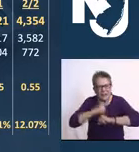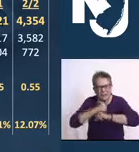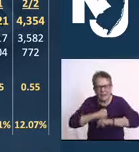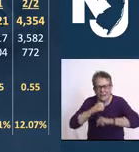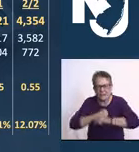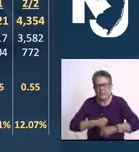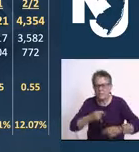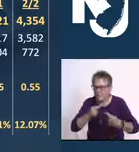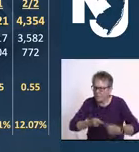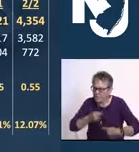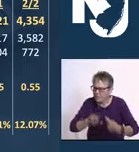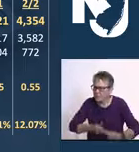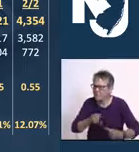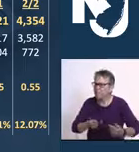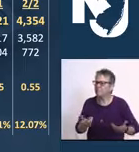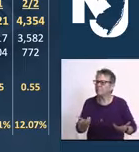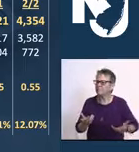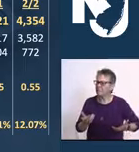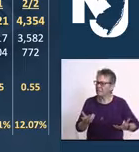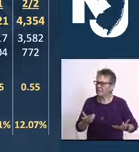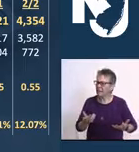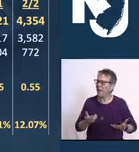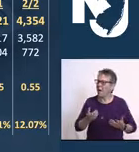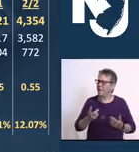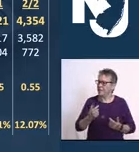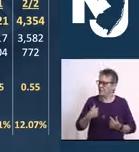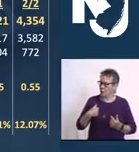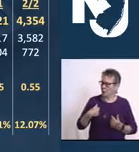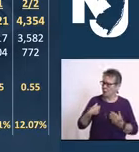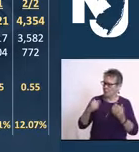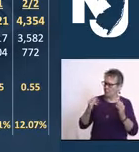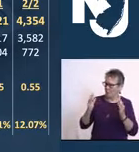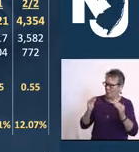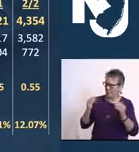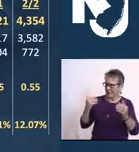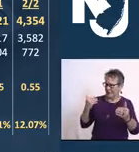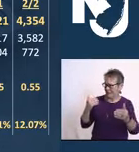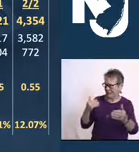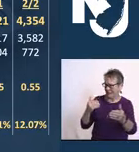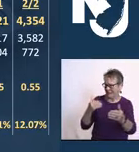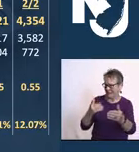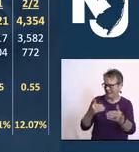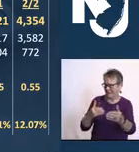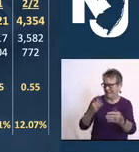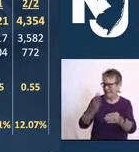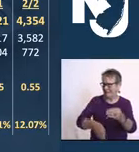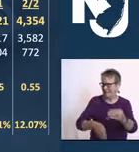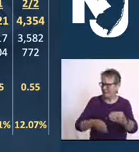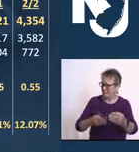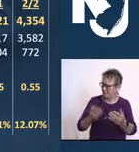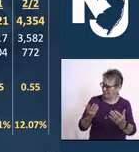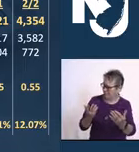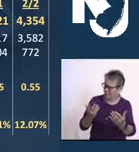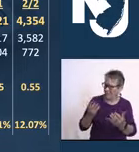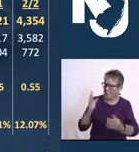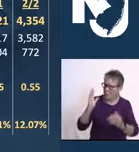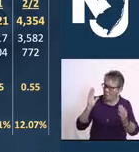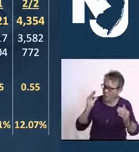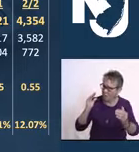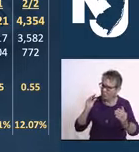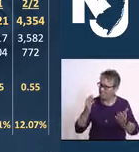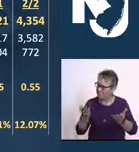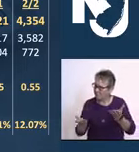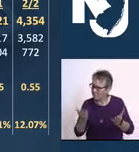And Tina will want to weigh in on this. No one knows how straight the road is or how long it will take us. Is that fair to